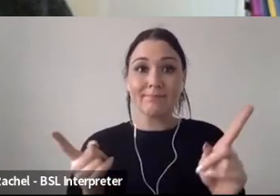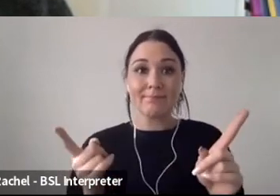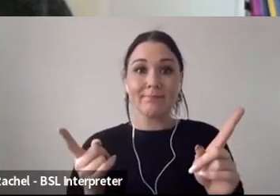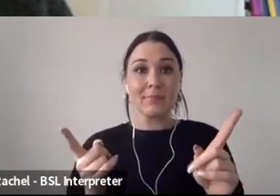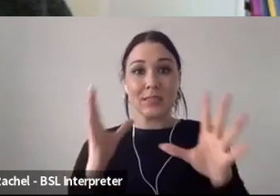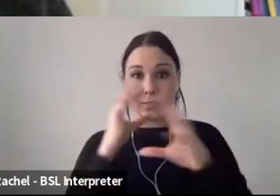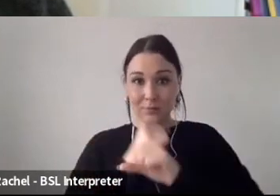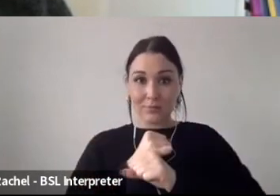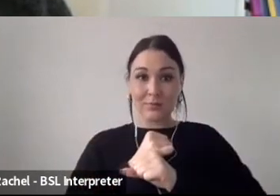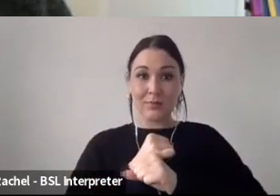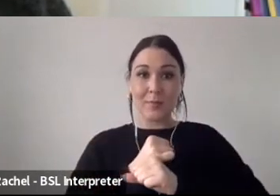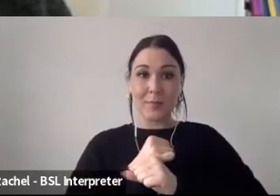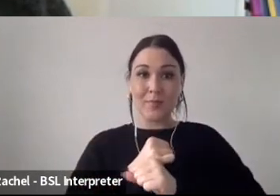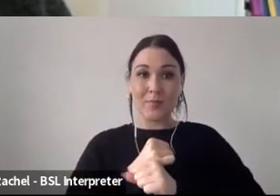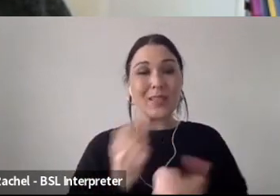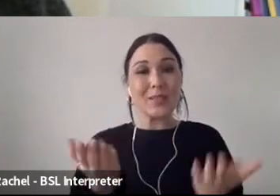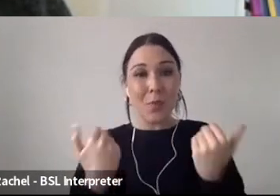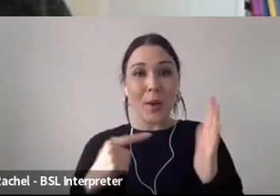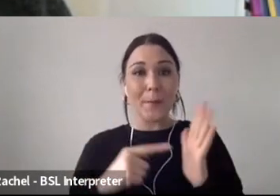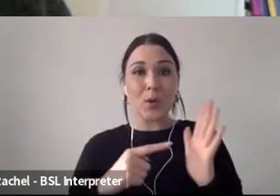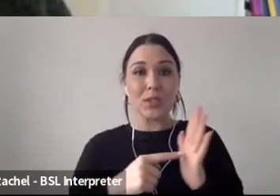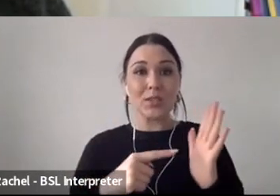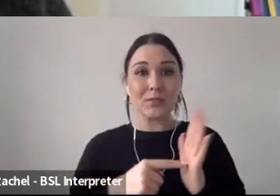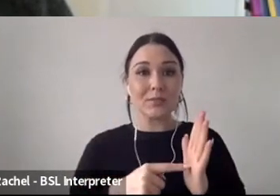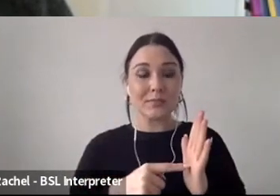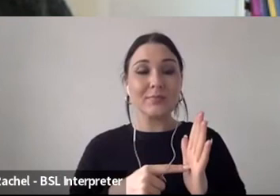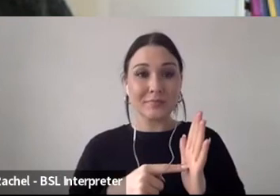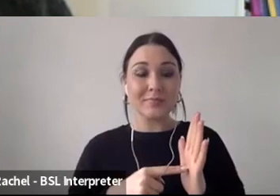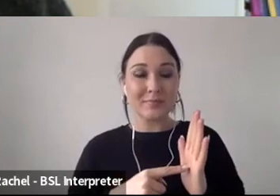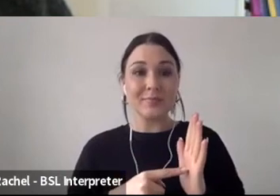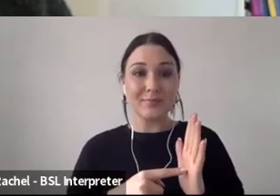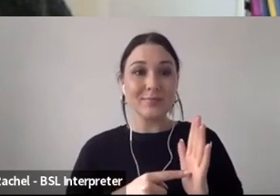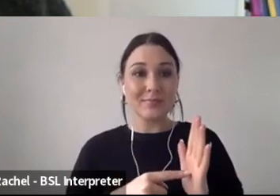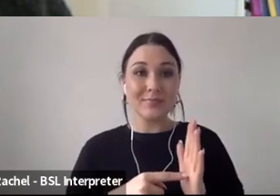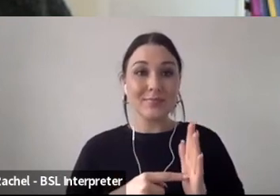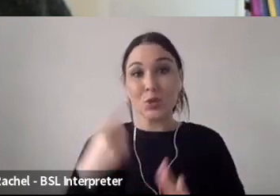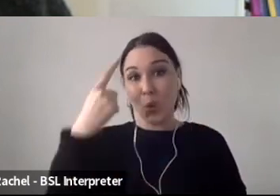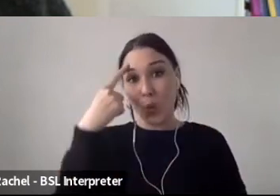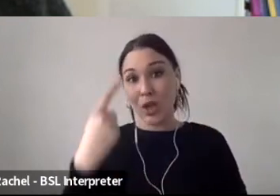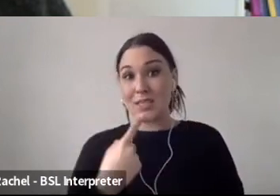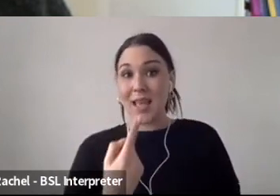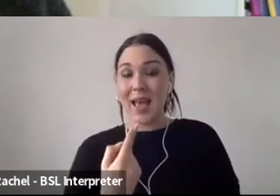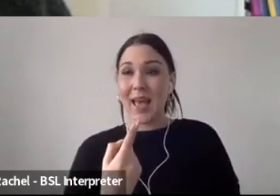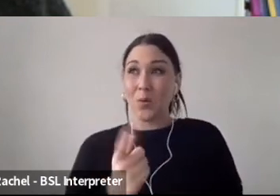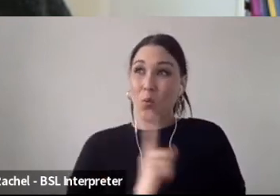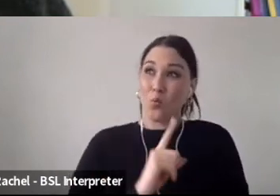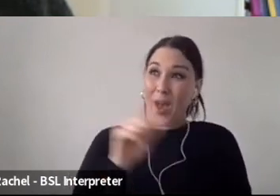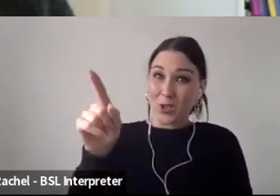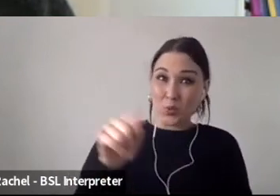then that probably becomes more important. I mean, you could say, why don't you